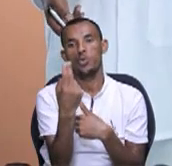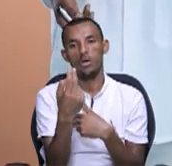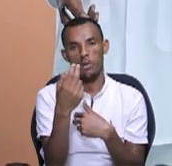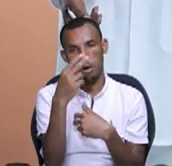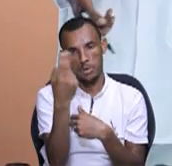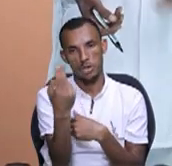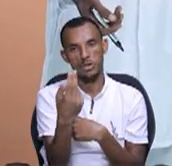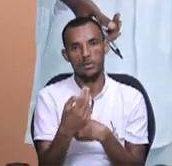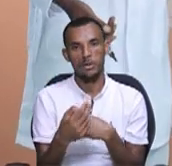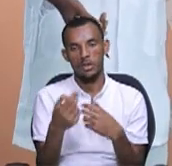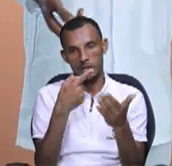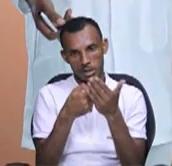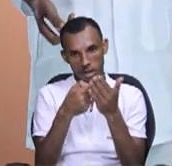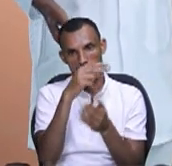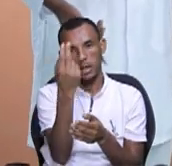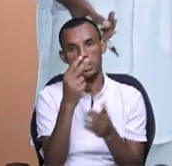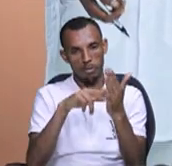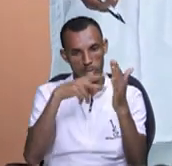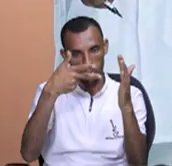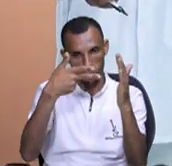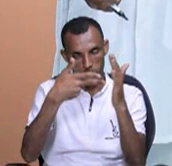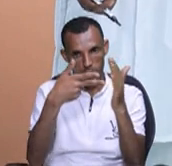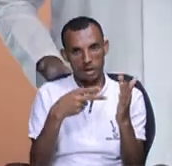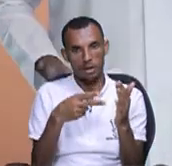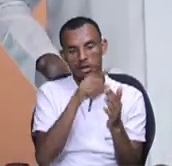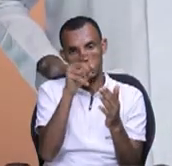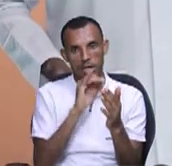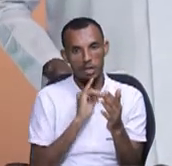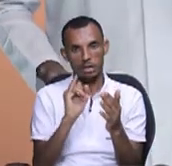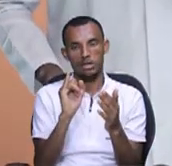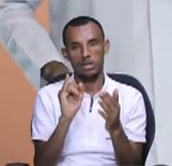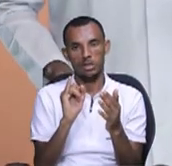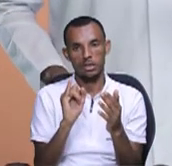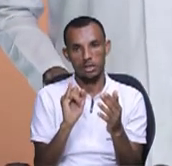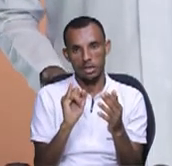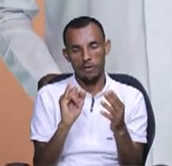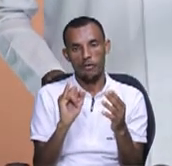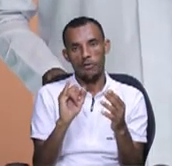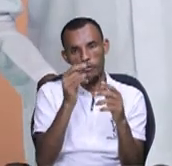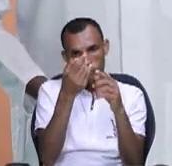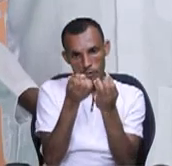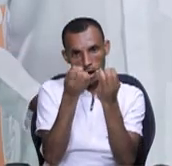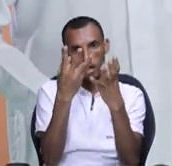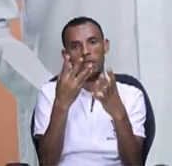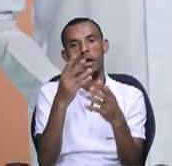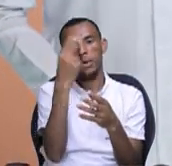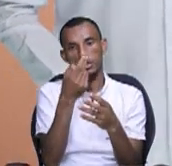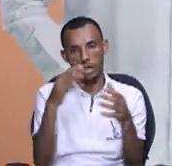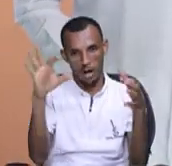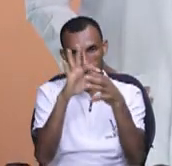their application. Therefore, this application mean there is a certain variety of application related